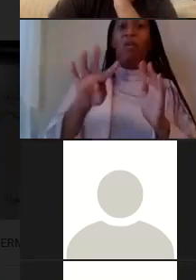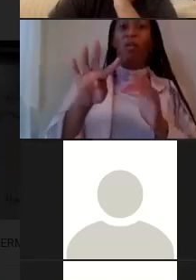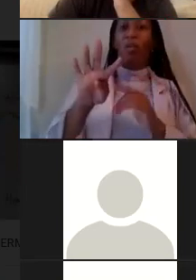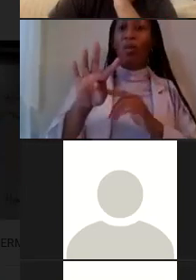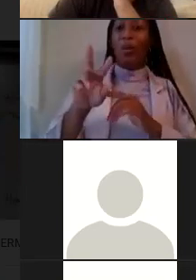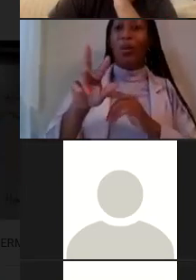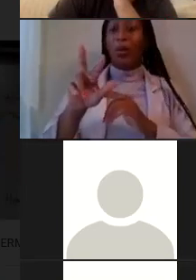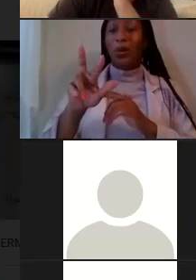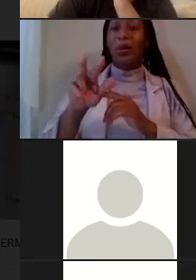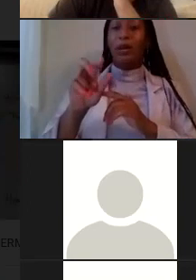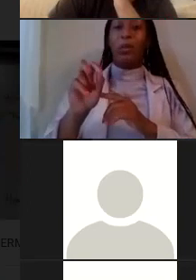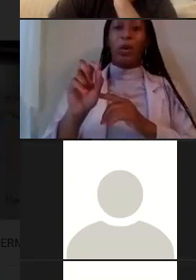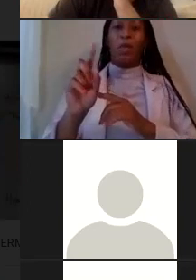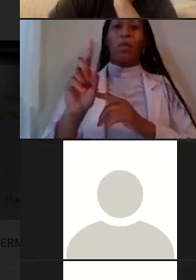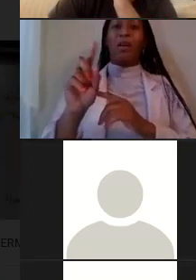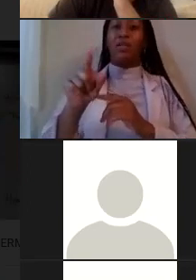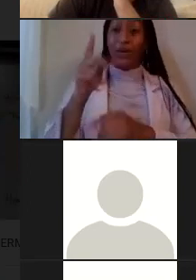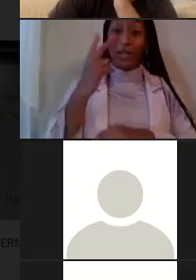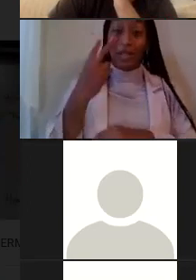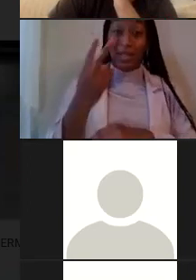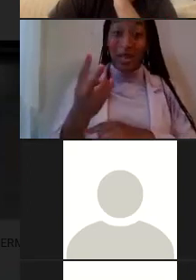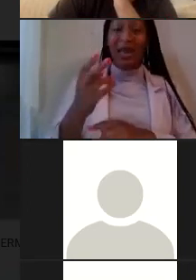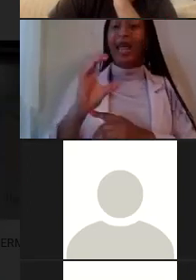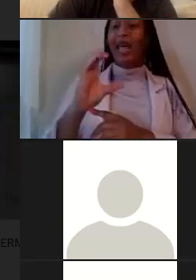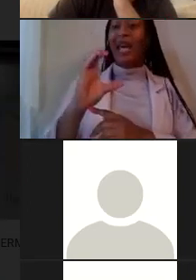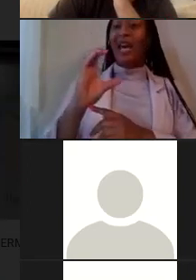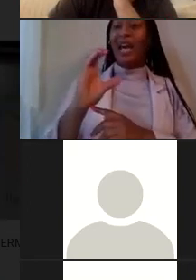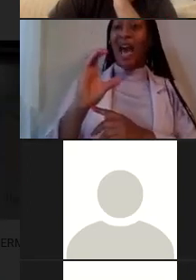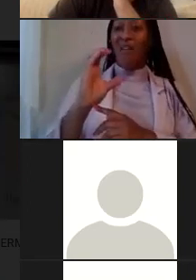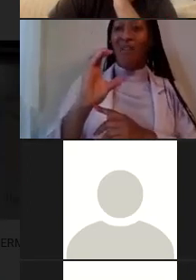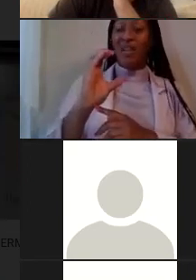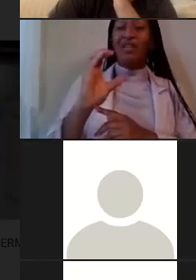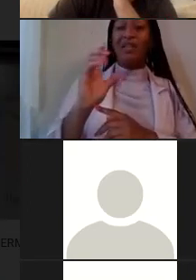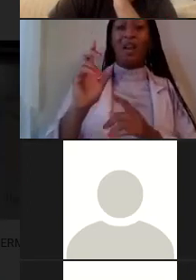will cancel, right? Because the temperature difference is the same on either scale.